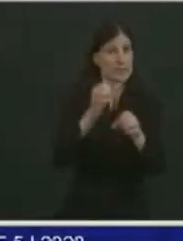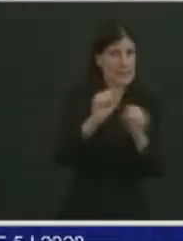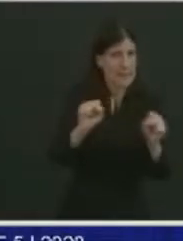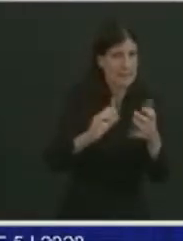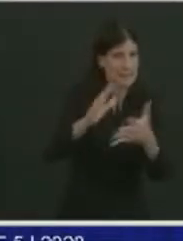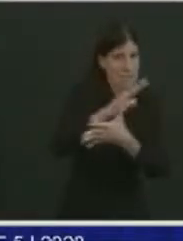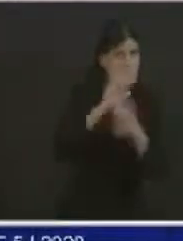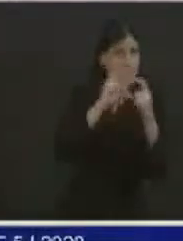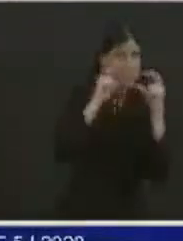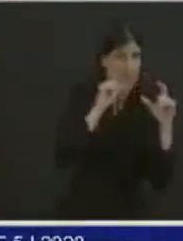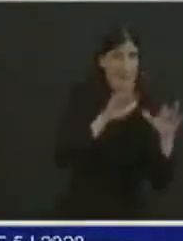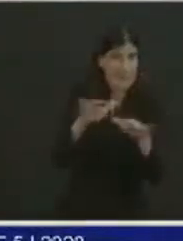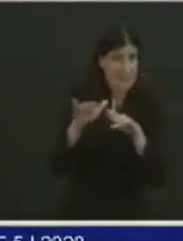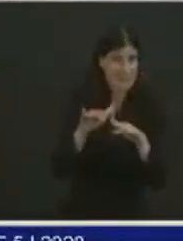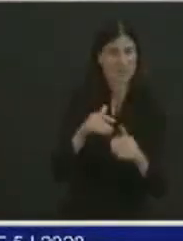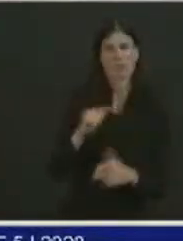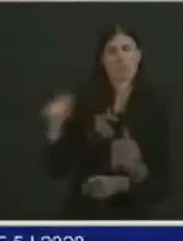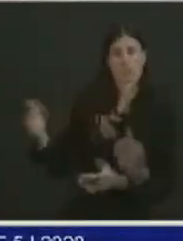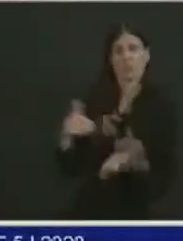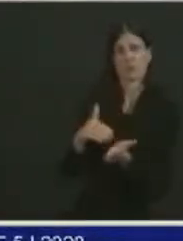questions.